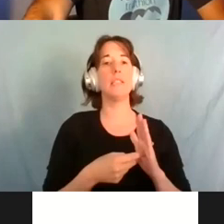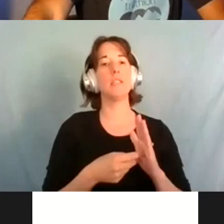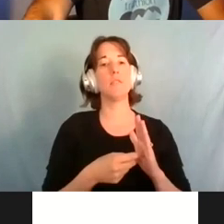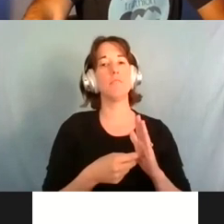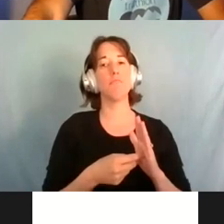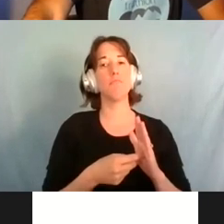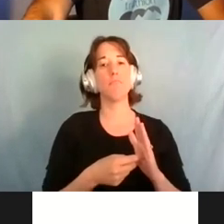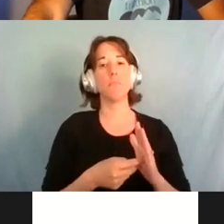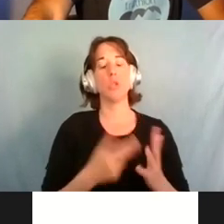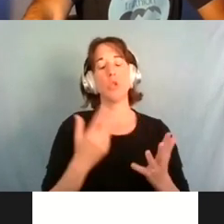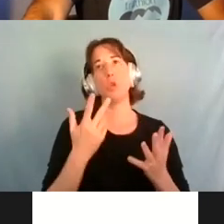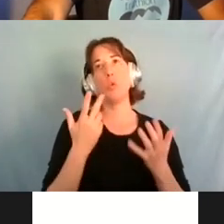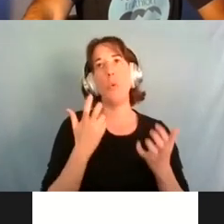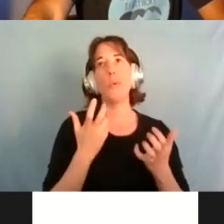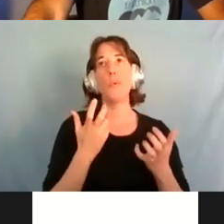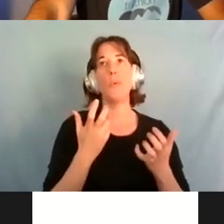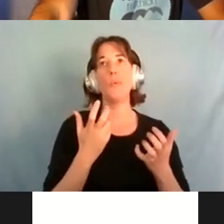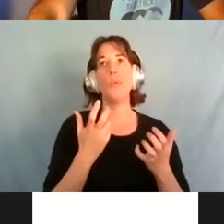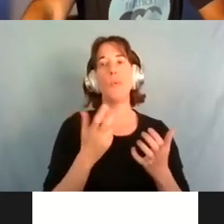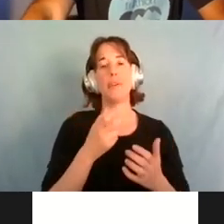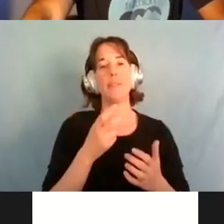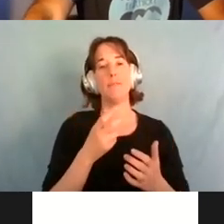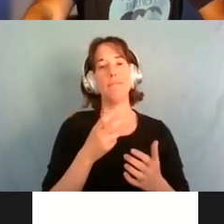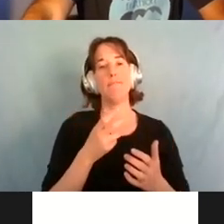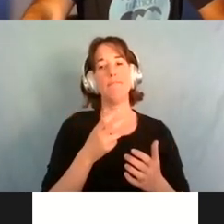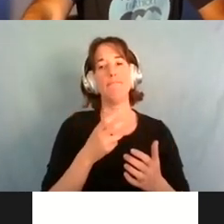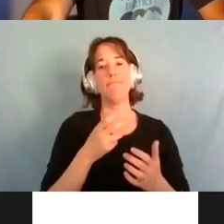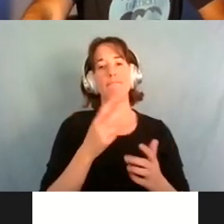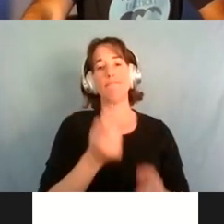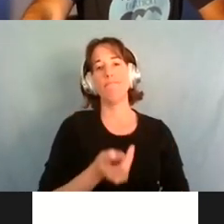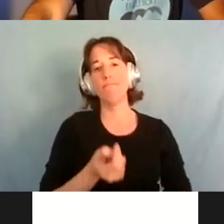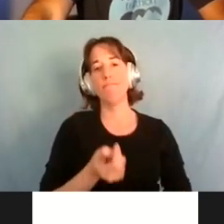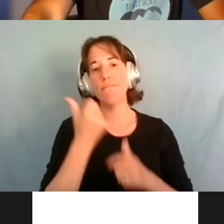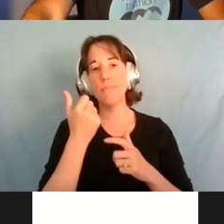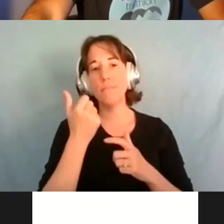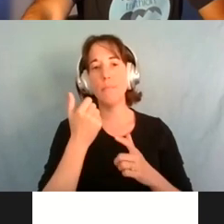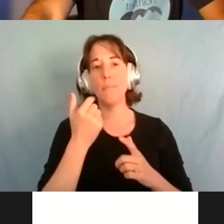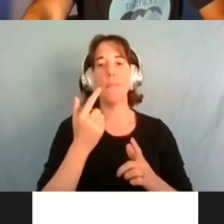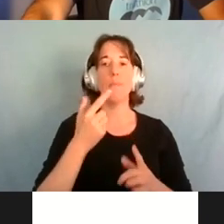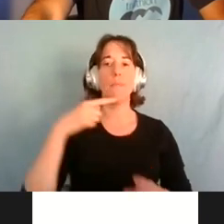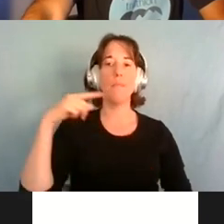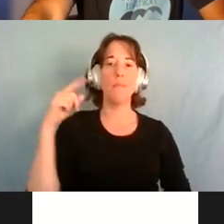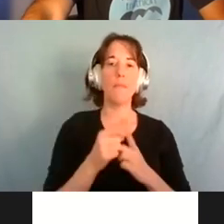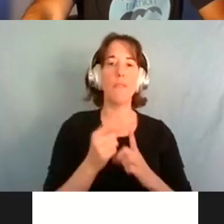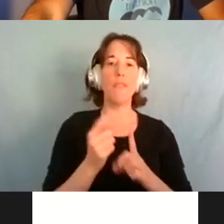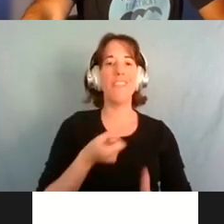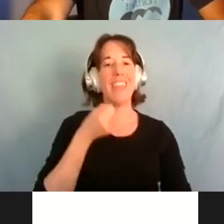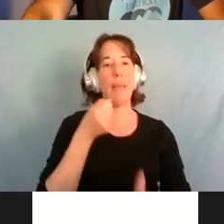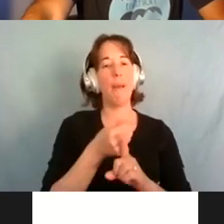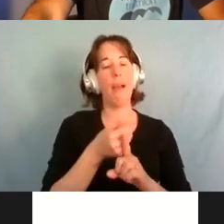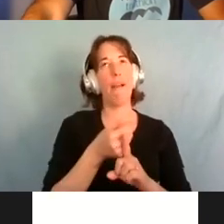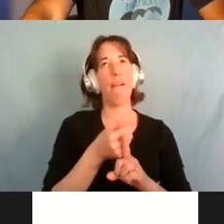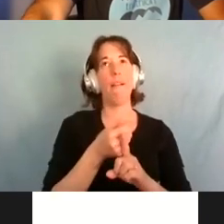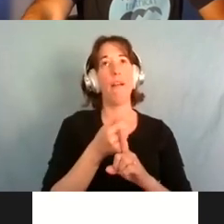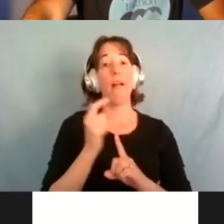from impacting your current score. So that's kind of like what we were talking about with the game of Fortnite. If you spend like an hour walking around in